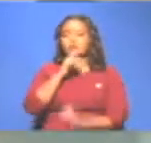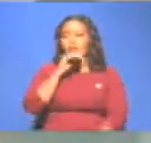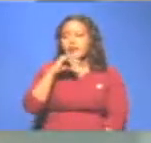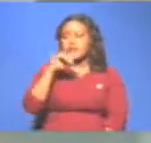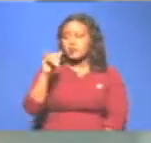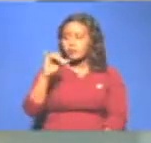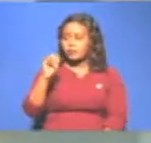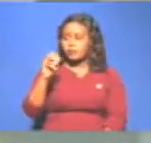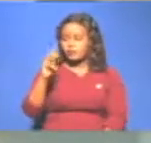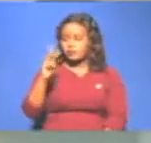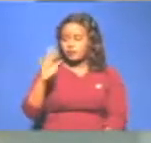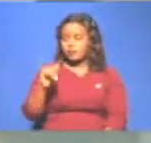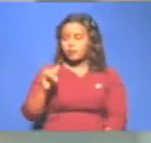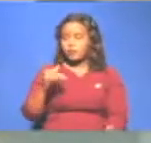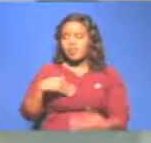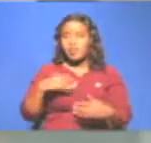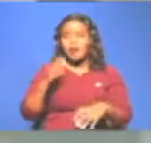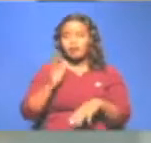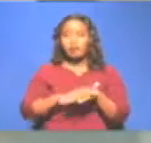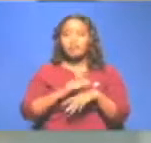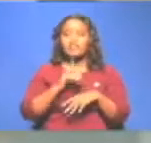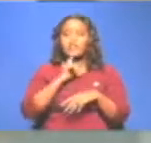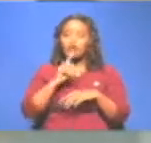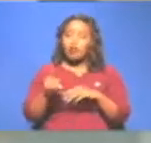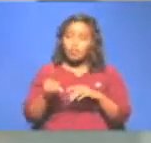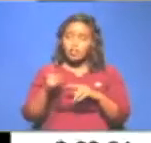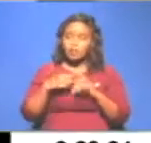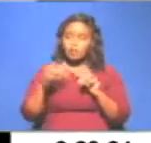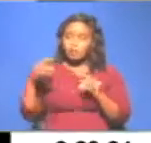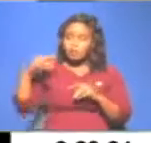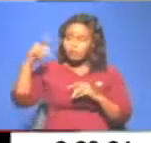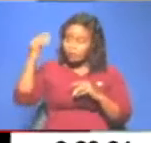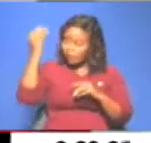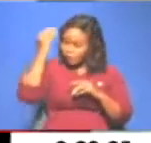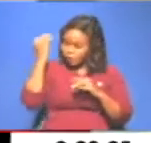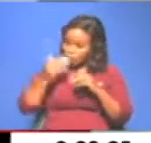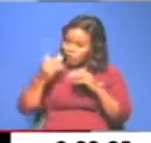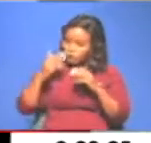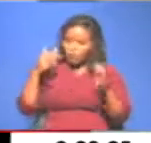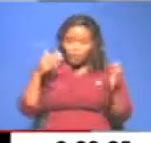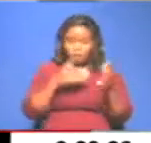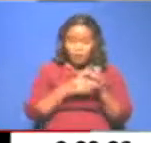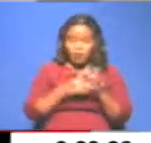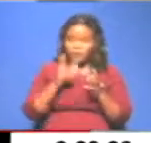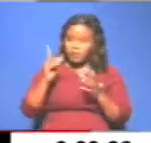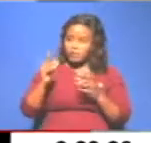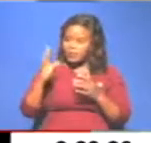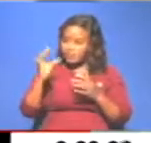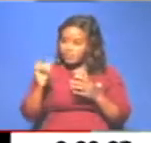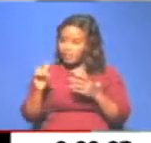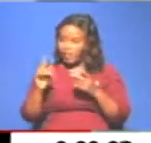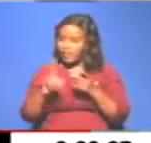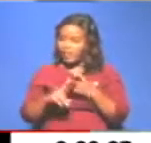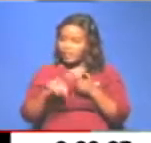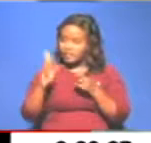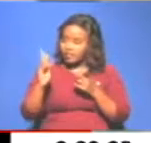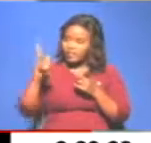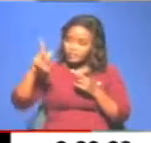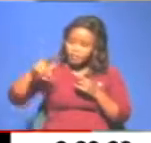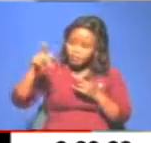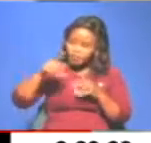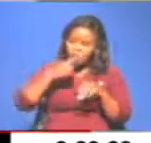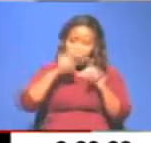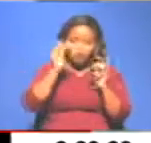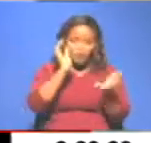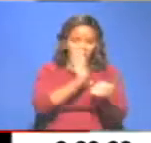the High Court restraining the Inspector General of Police and the Director of Public Prosecutions from arresting and prosecuting